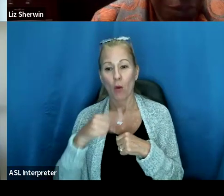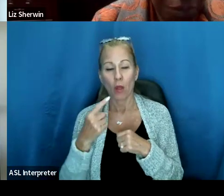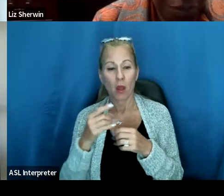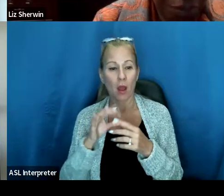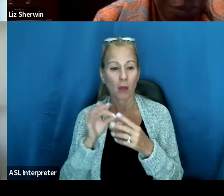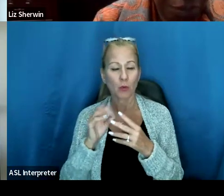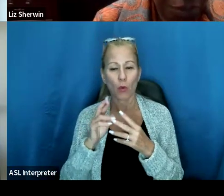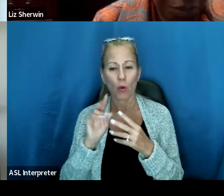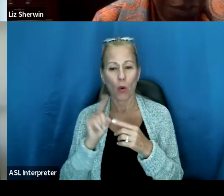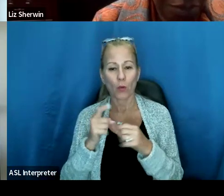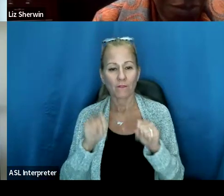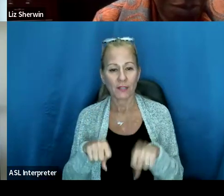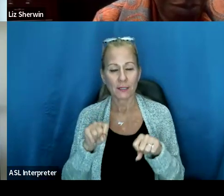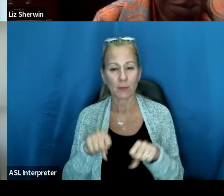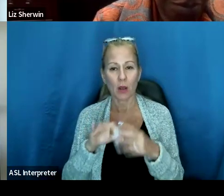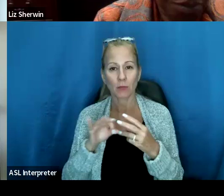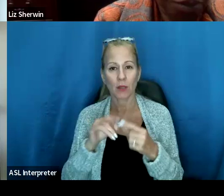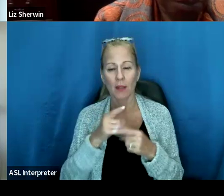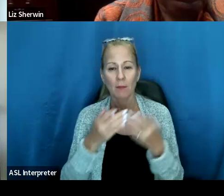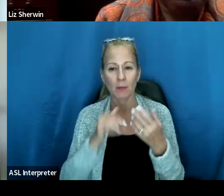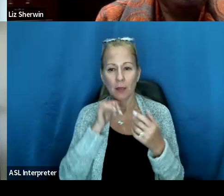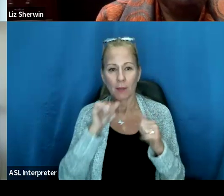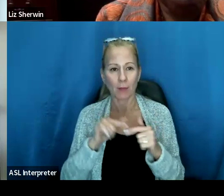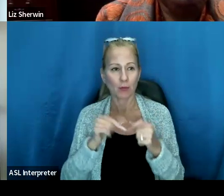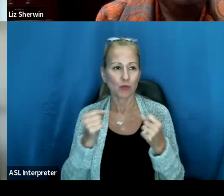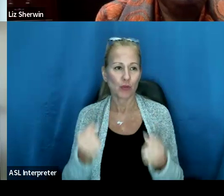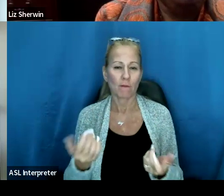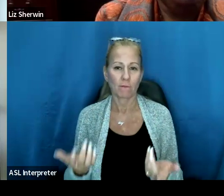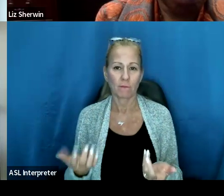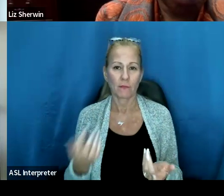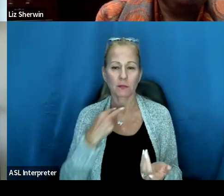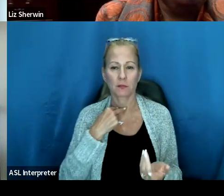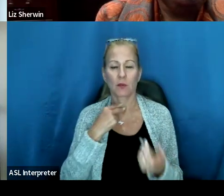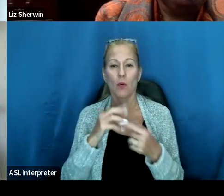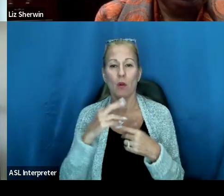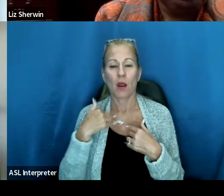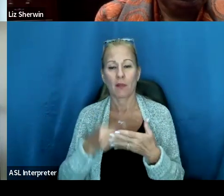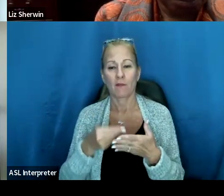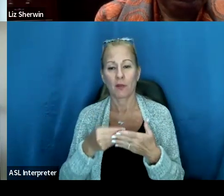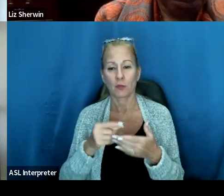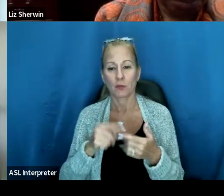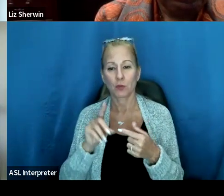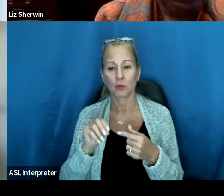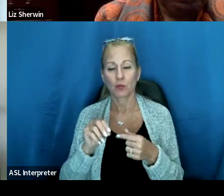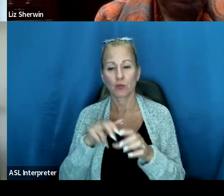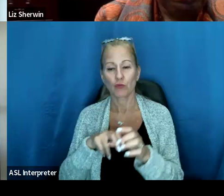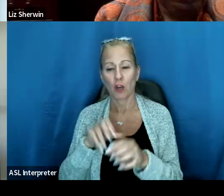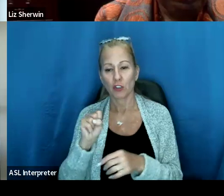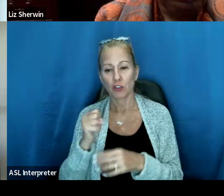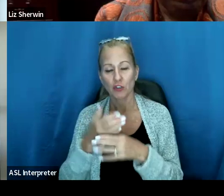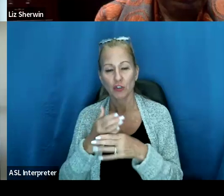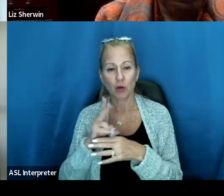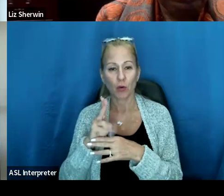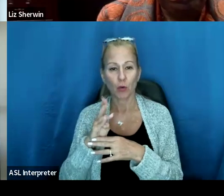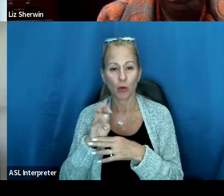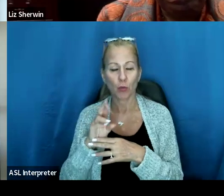or the only feasible option, and they may not be able to drive or have the funds to do ride share, Uber, or